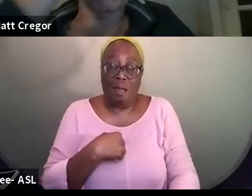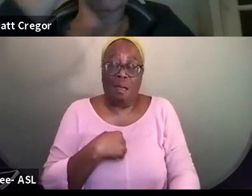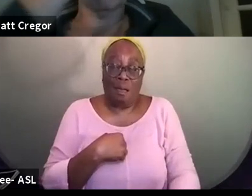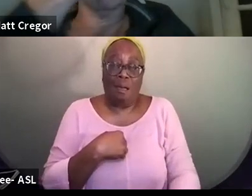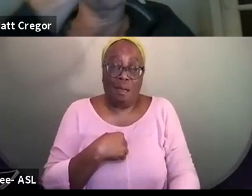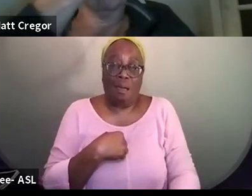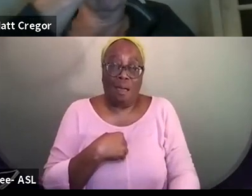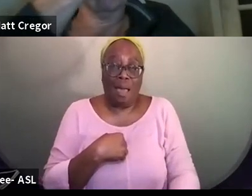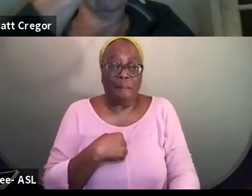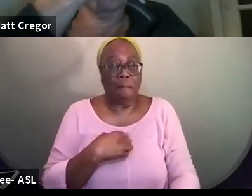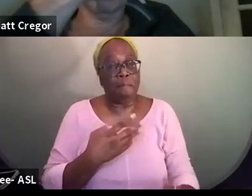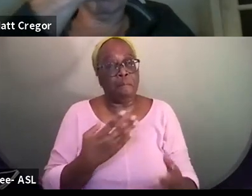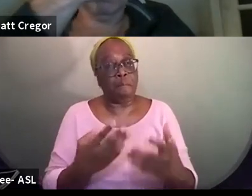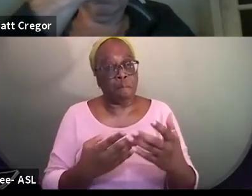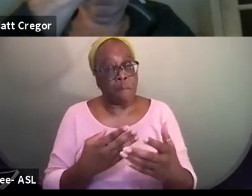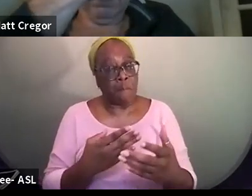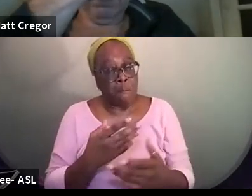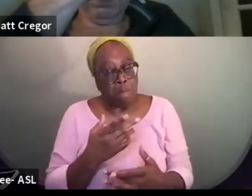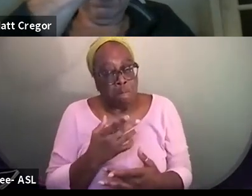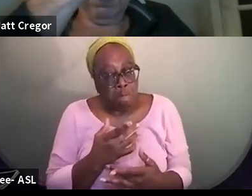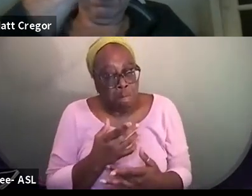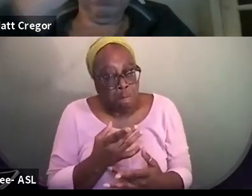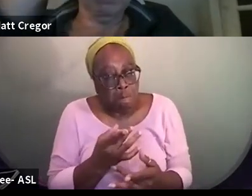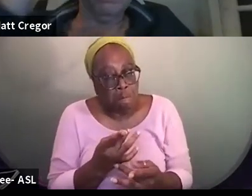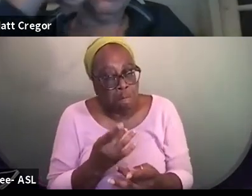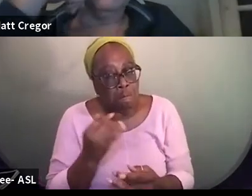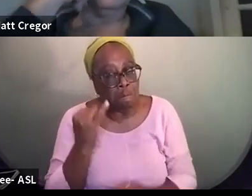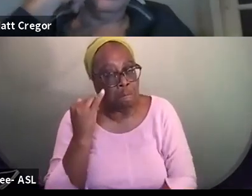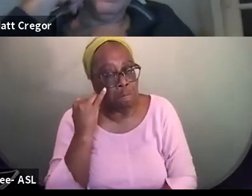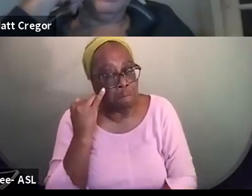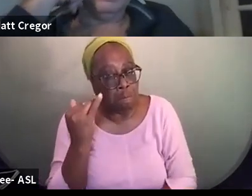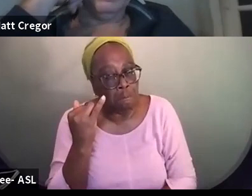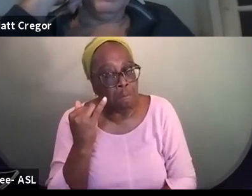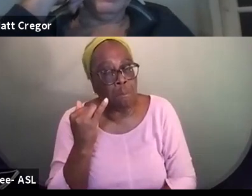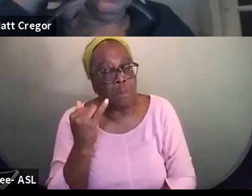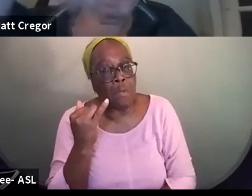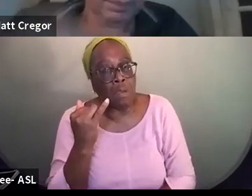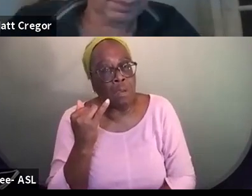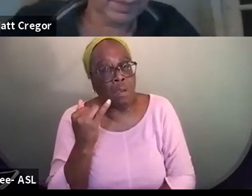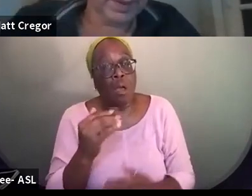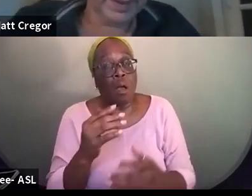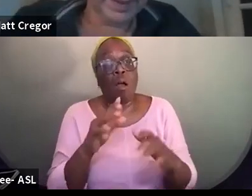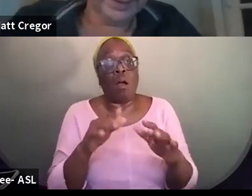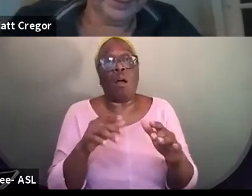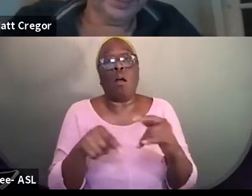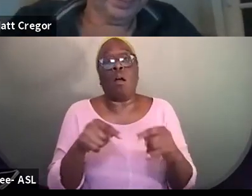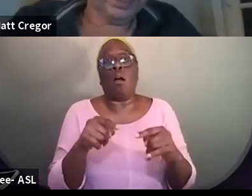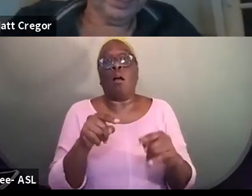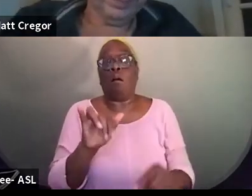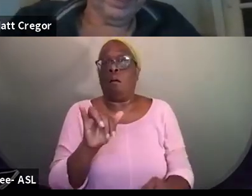am intrigued by the idea of, and also my